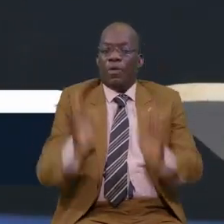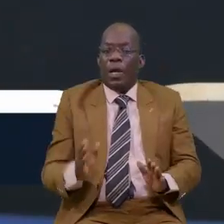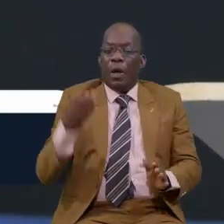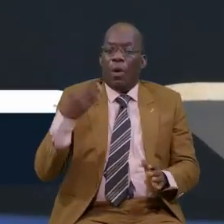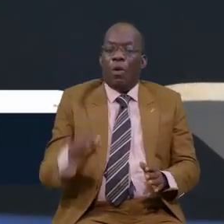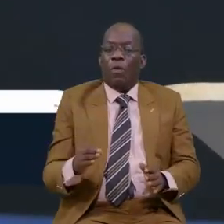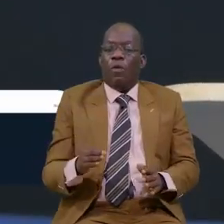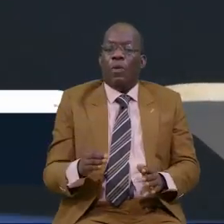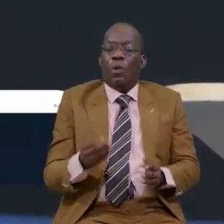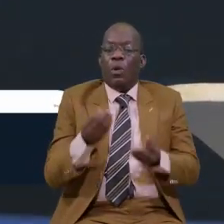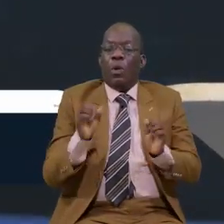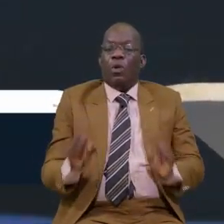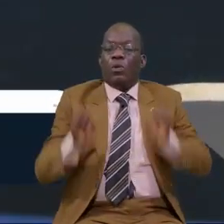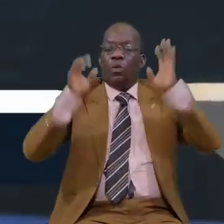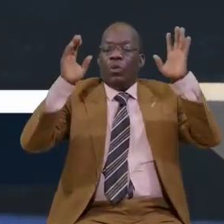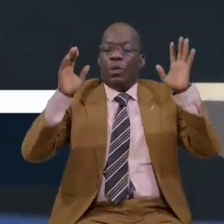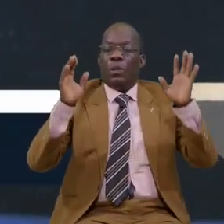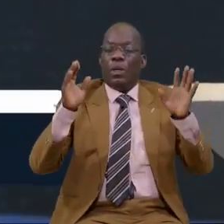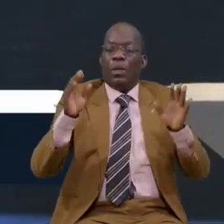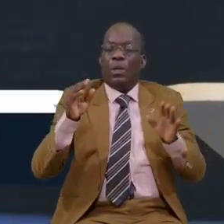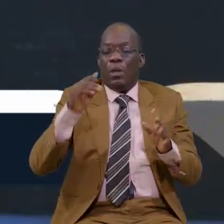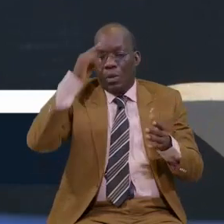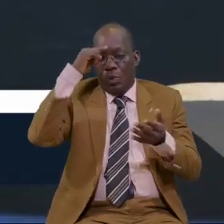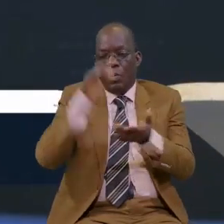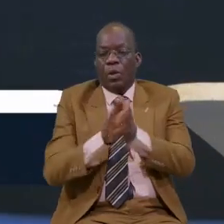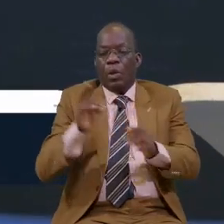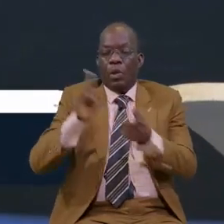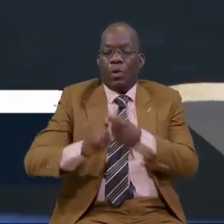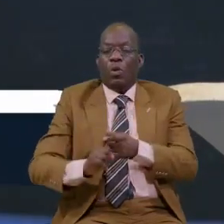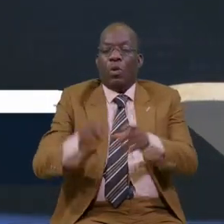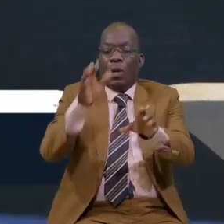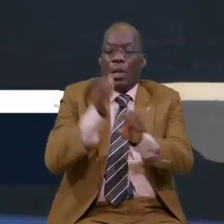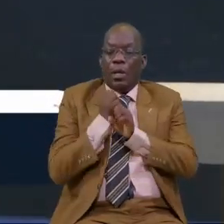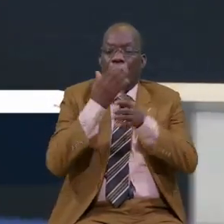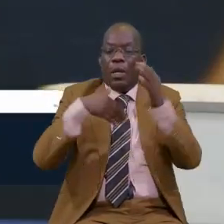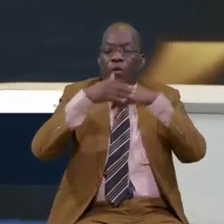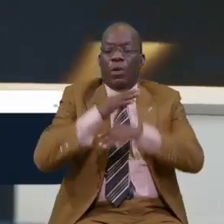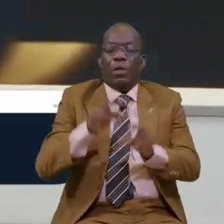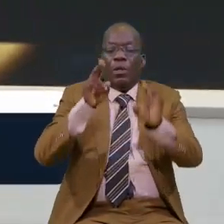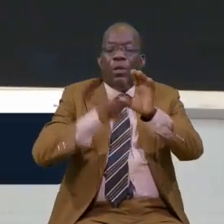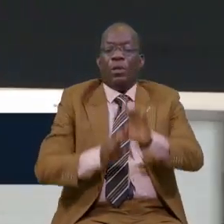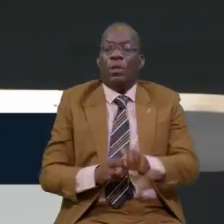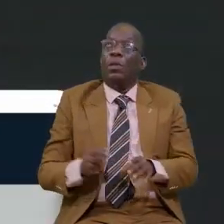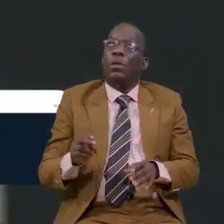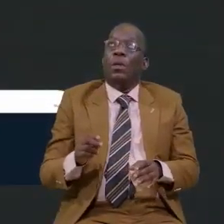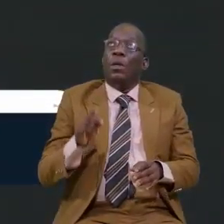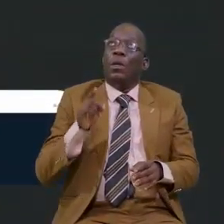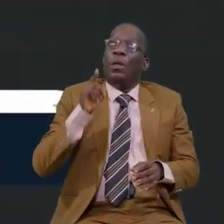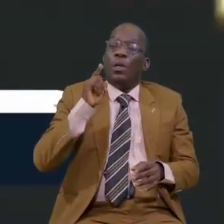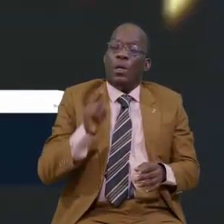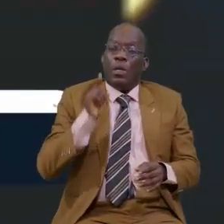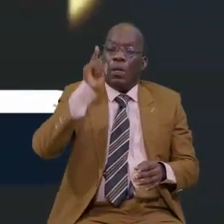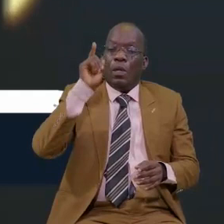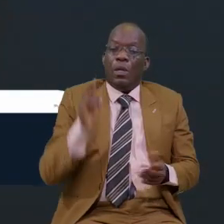to secured heavenly seats. Uplifter. We're down, but he uplifts us. He lifts